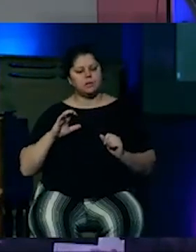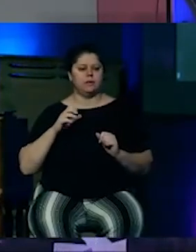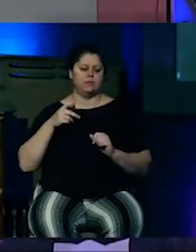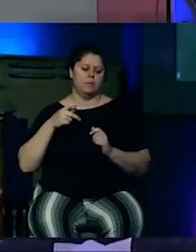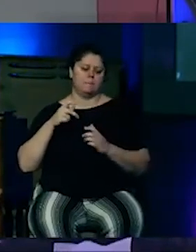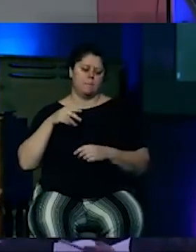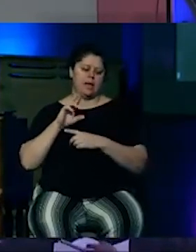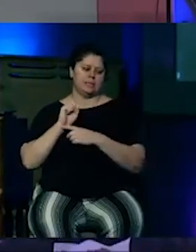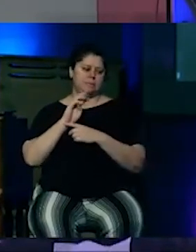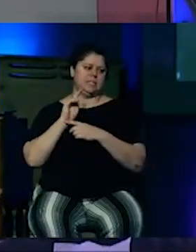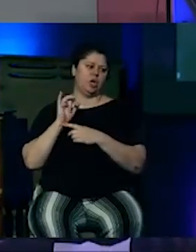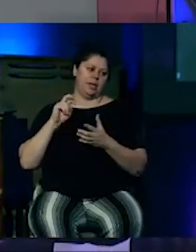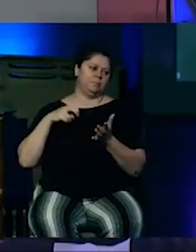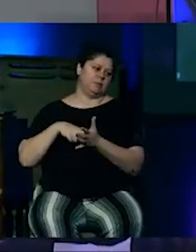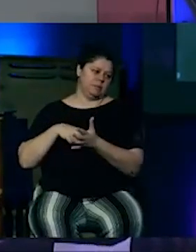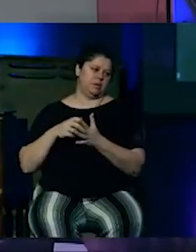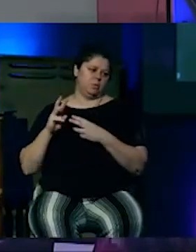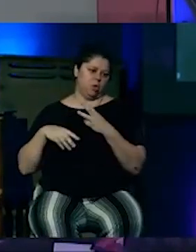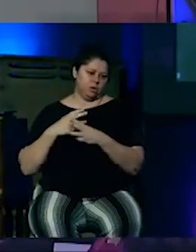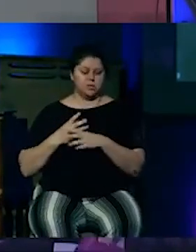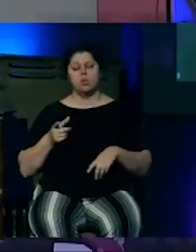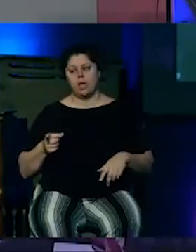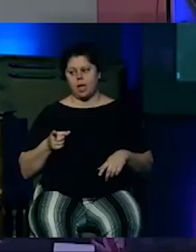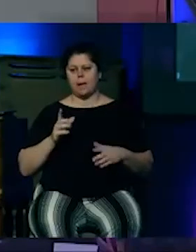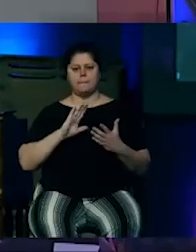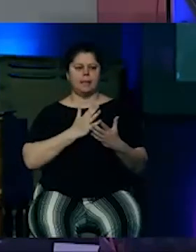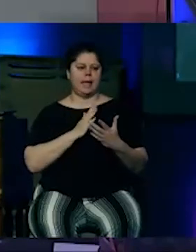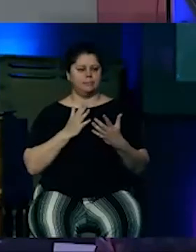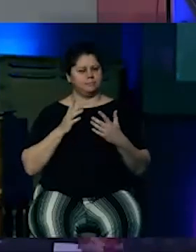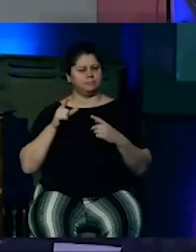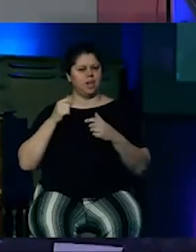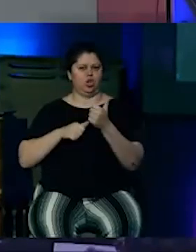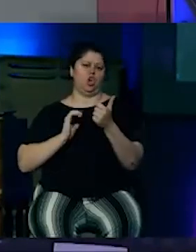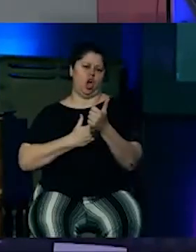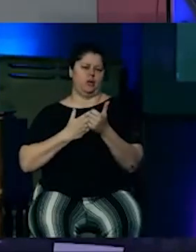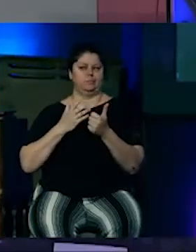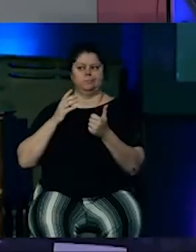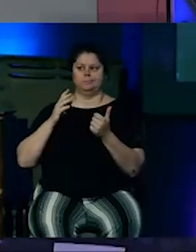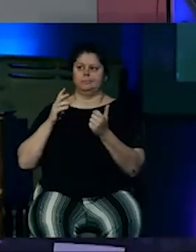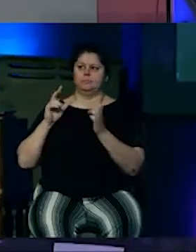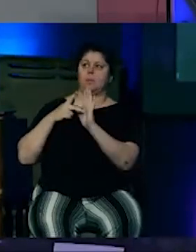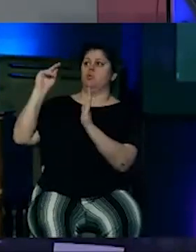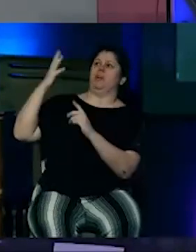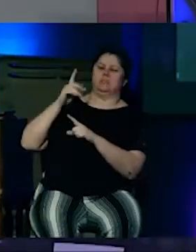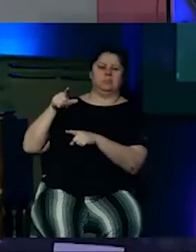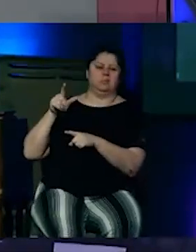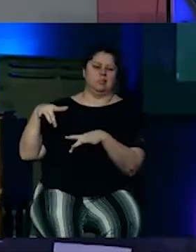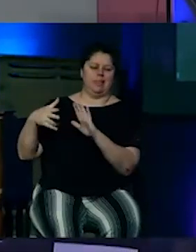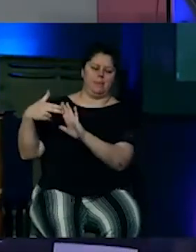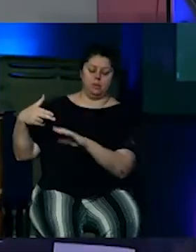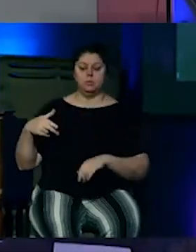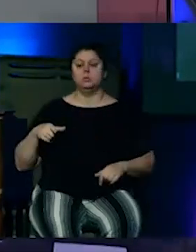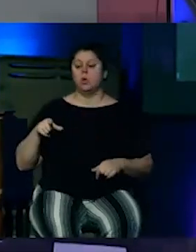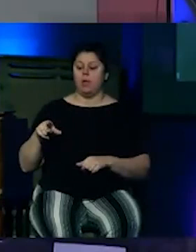queer. And they wrote music and played music in Indelible Grace, which is like our like record label thing. And their relationship to the